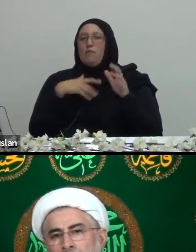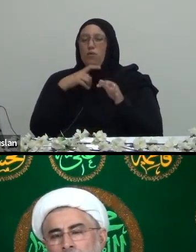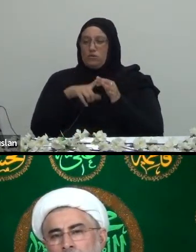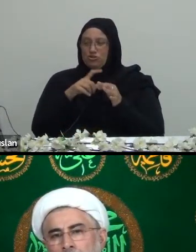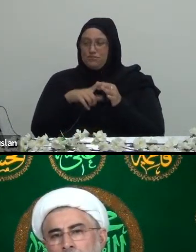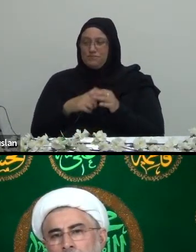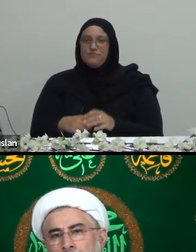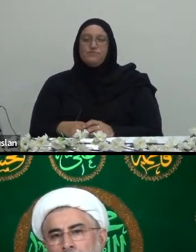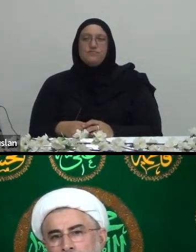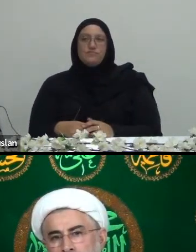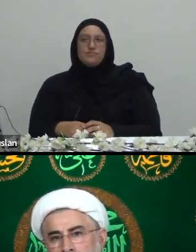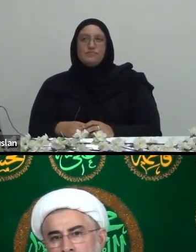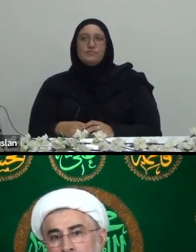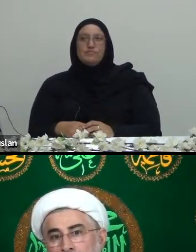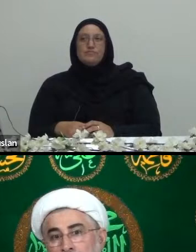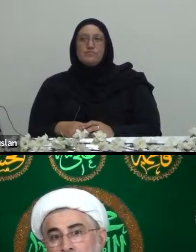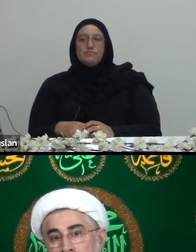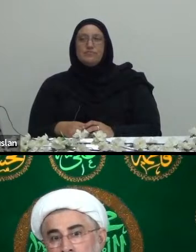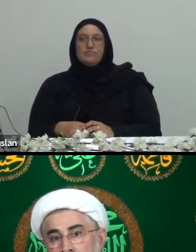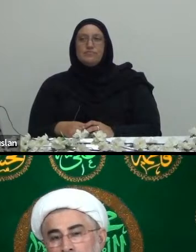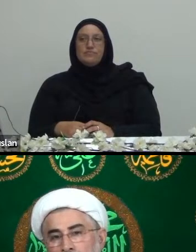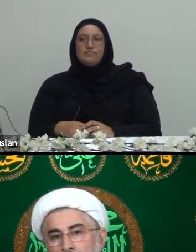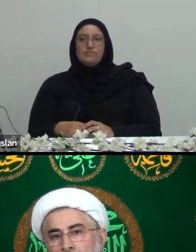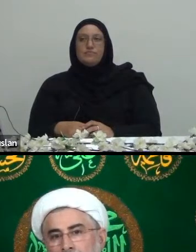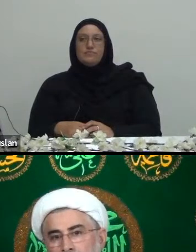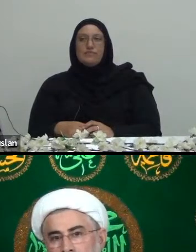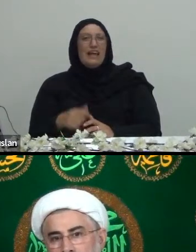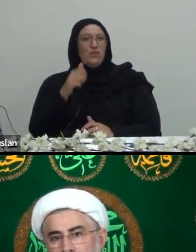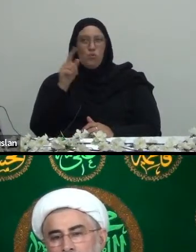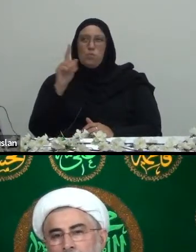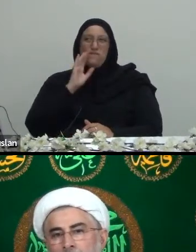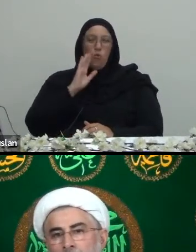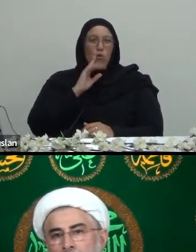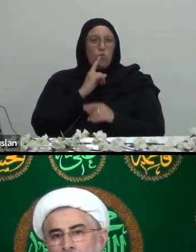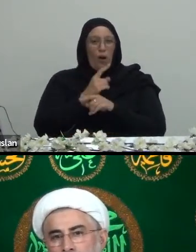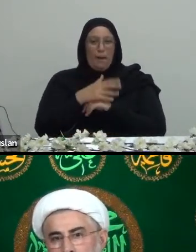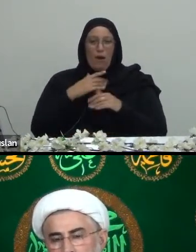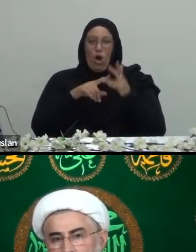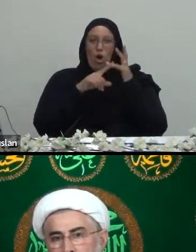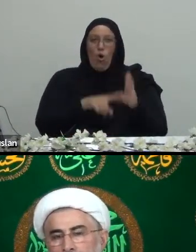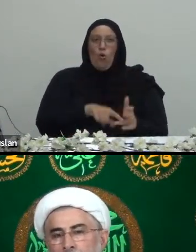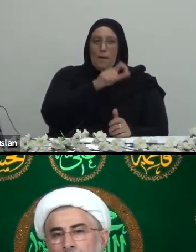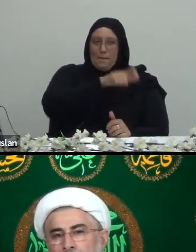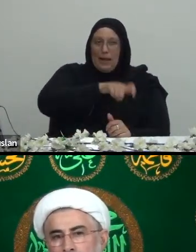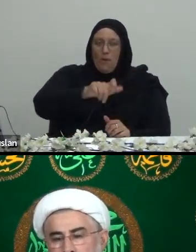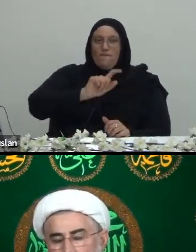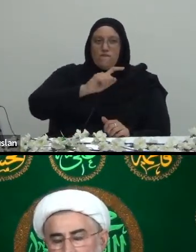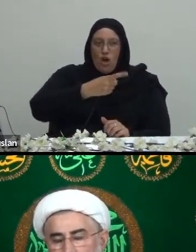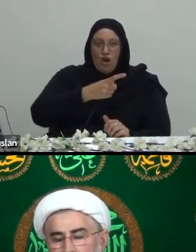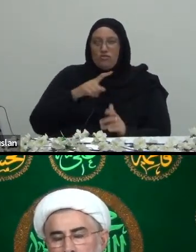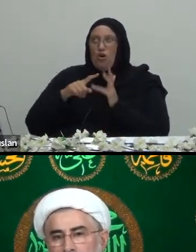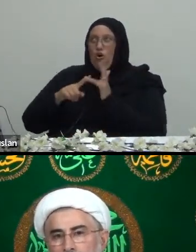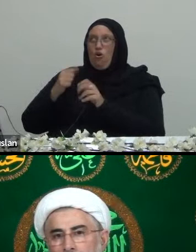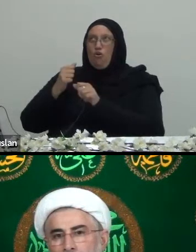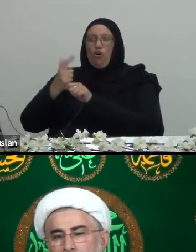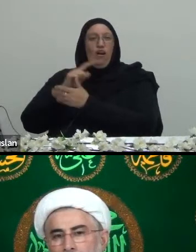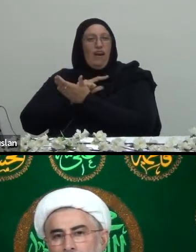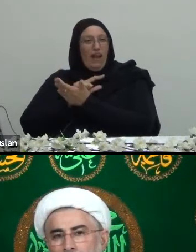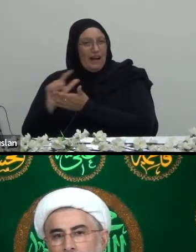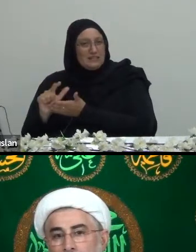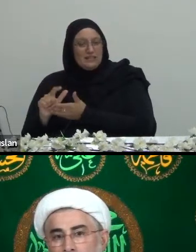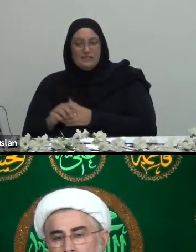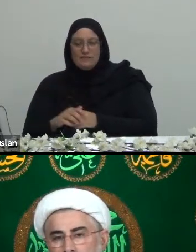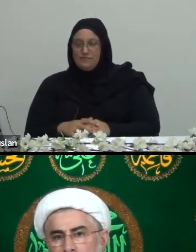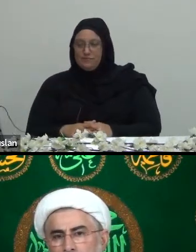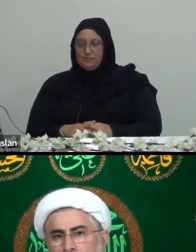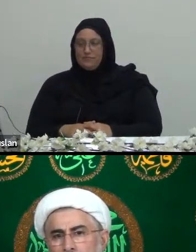like you mentioned, you'd made a distinction between my debts to God and my debts to people or companies or whatnot. How